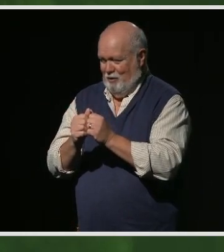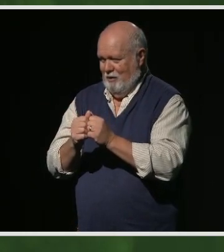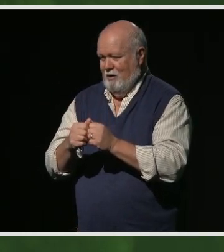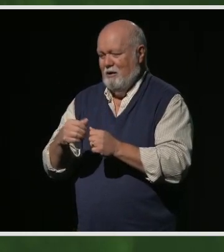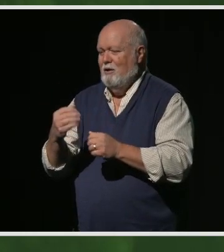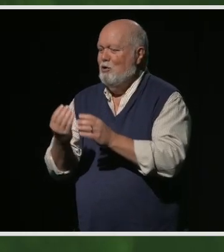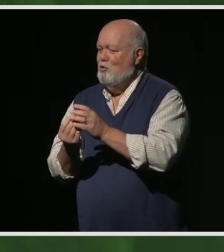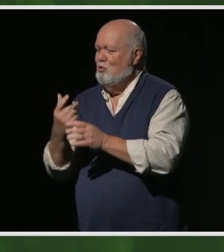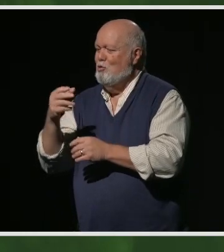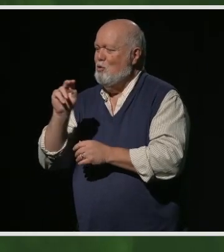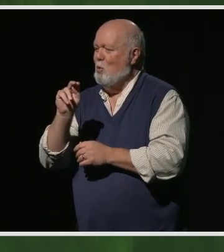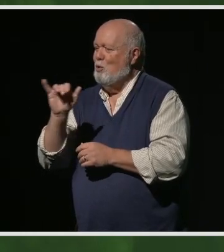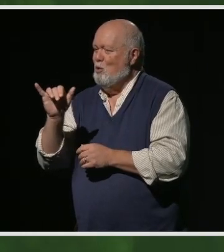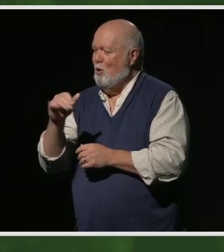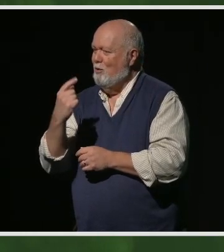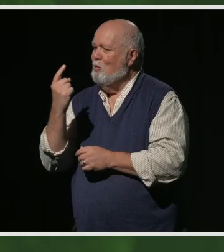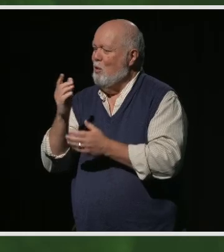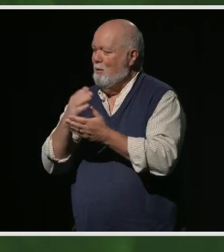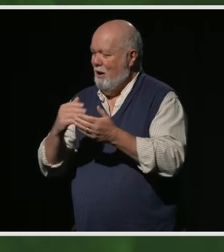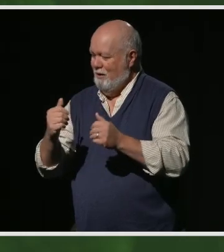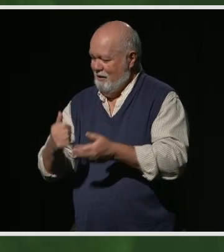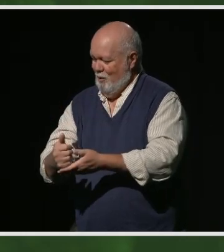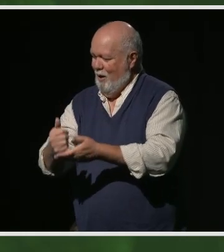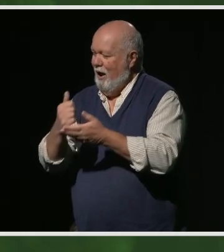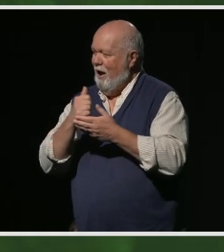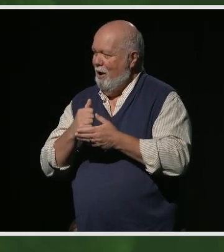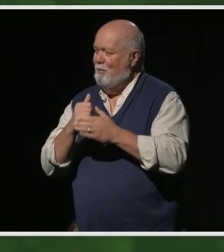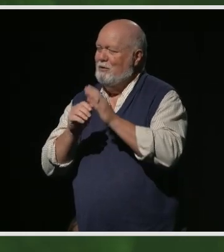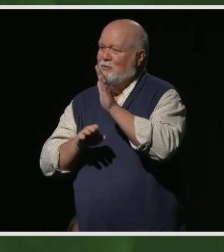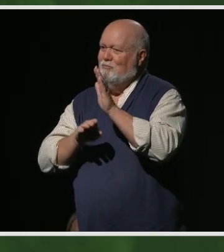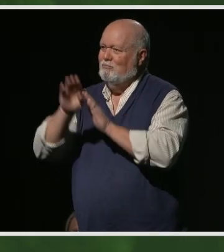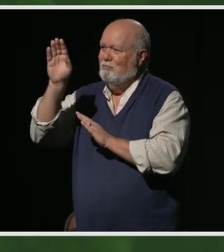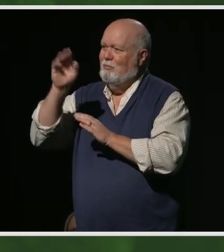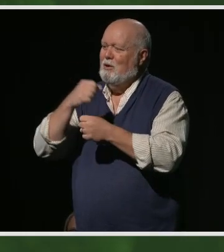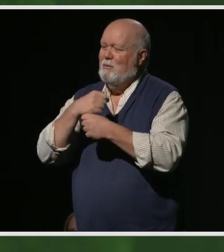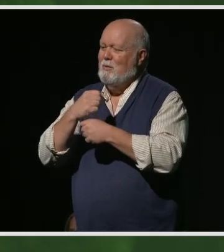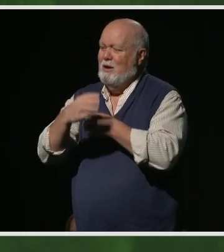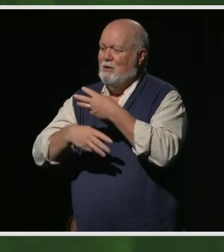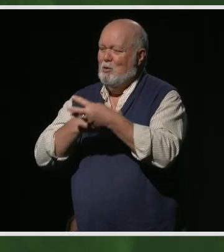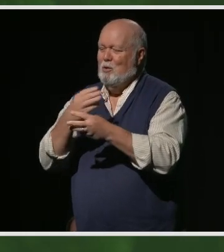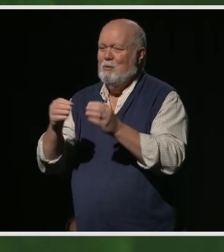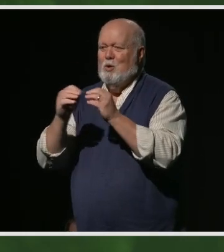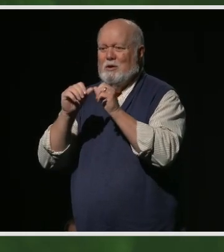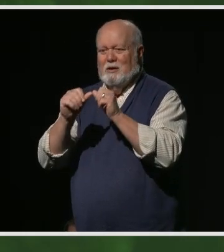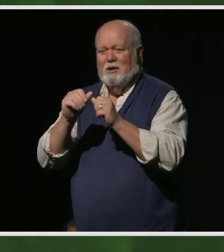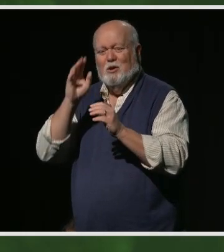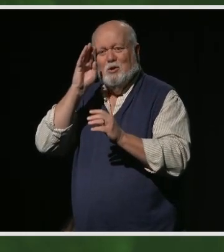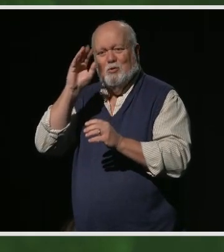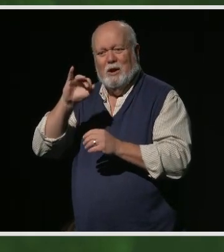is one of those major pieces that can help us accelerate to make the world more sustainable, create